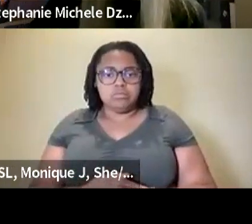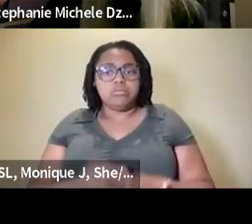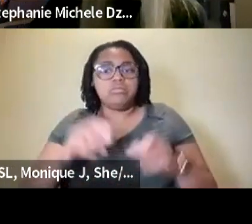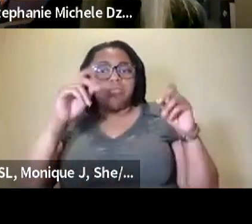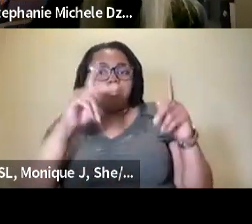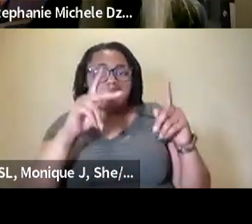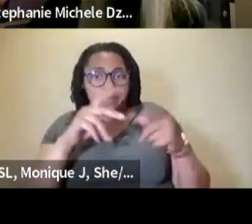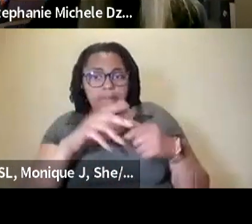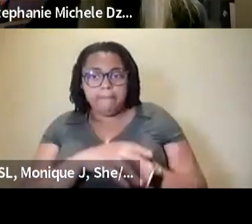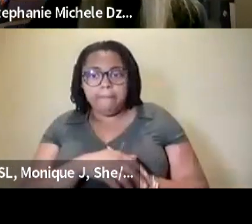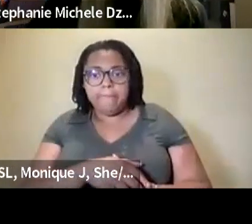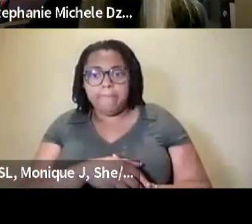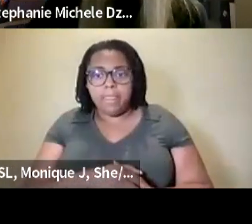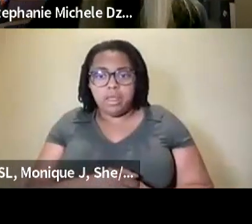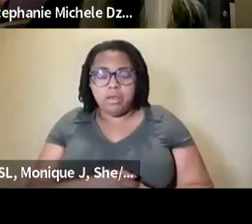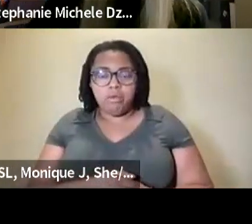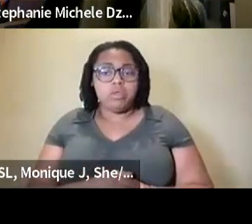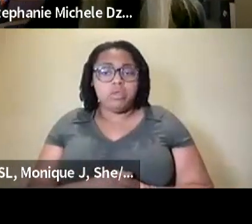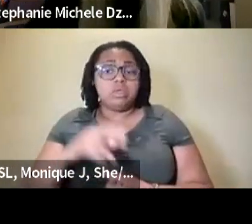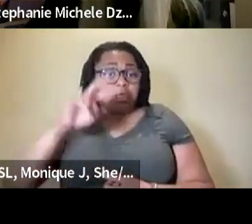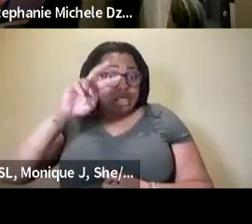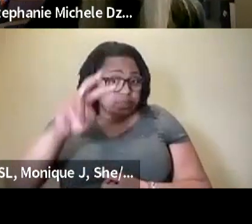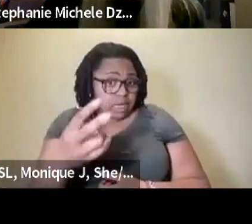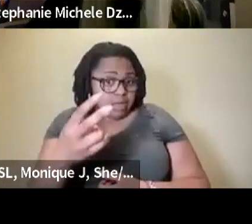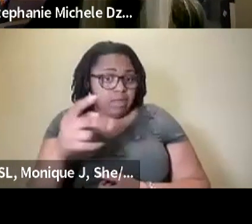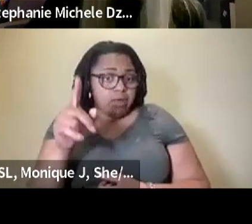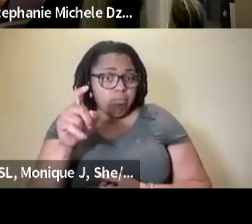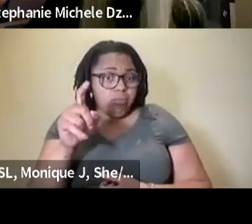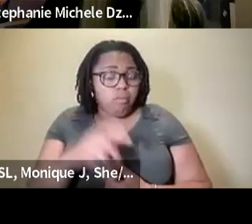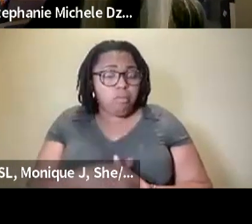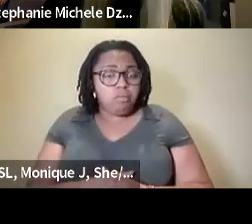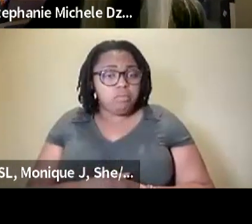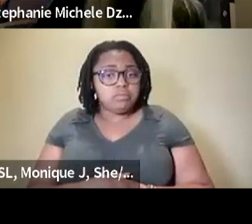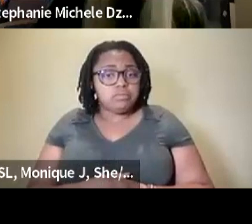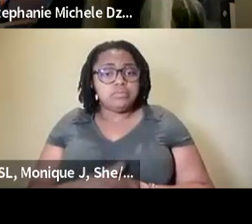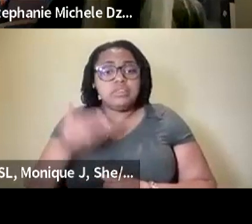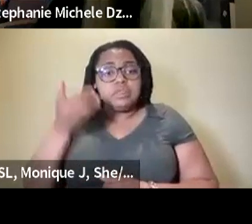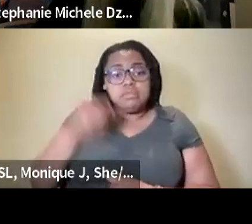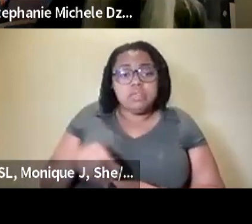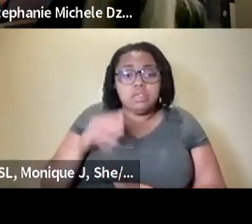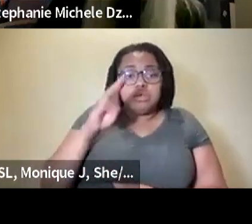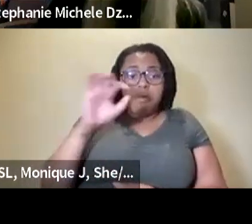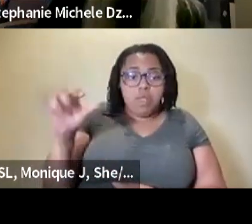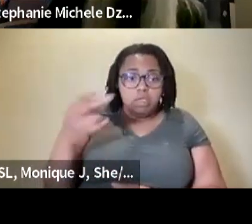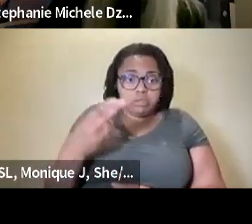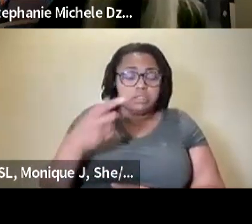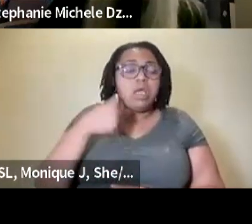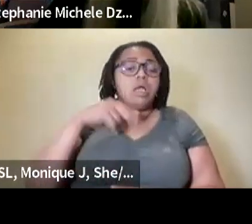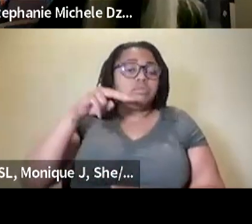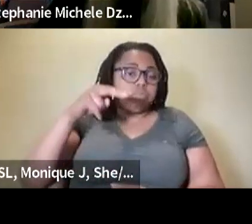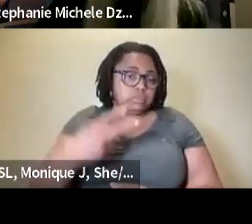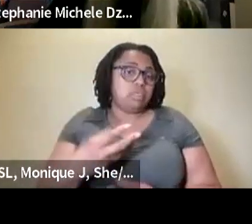Okay. Do I have a second? This is Welch. I'll second it.